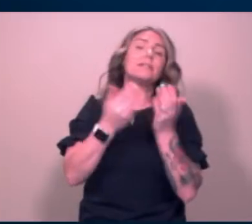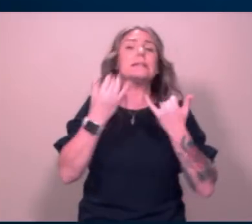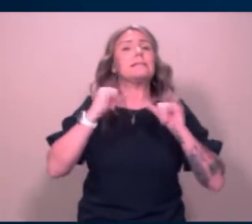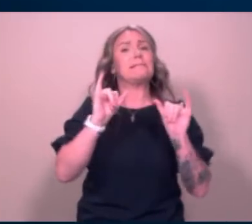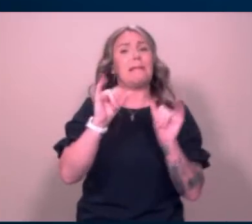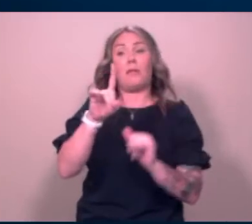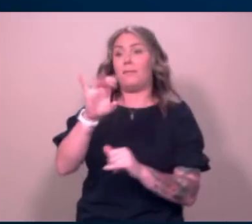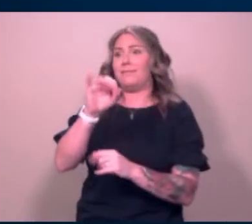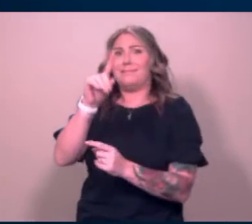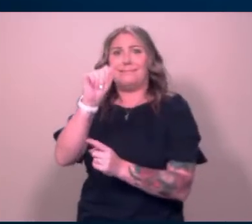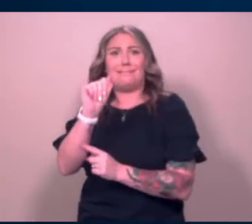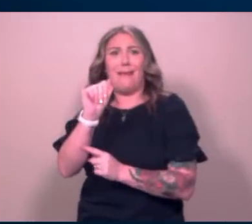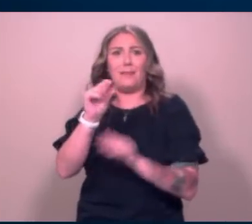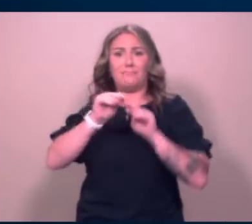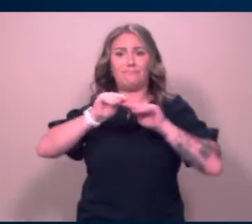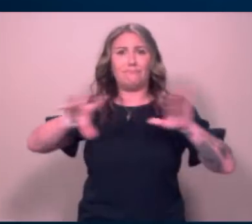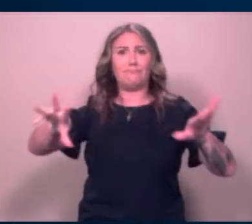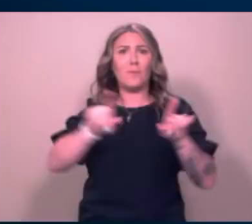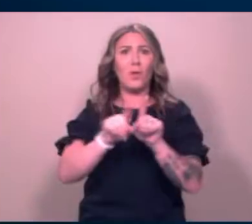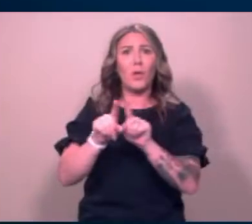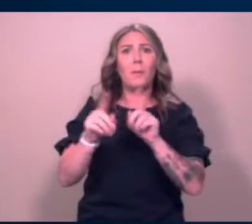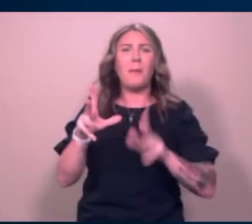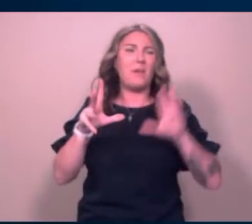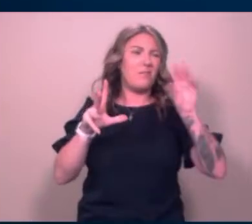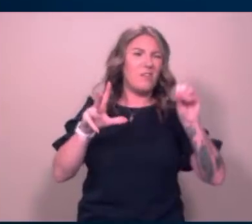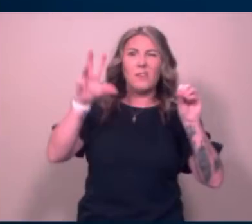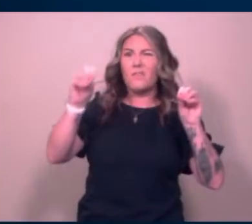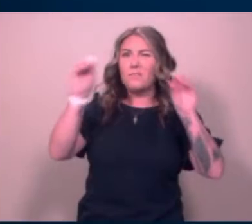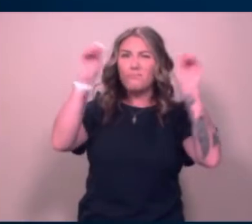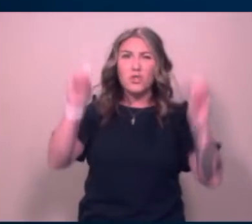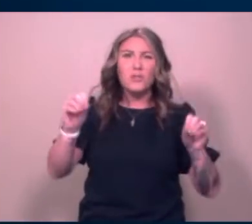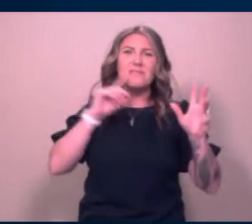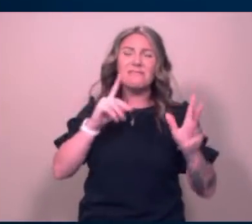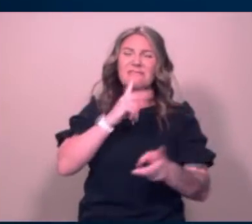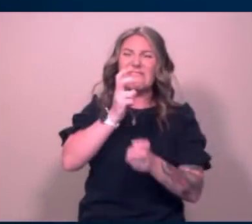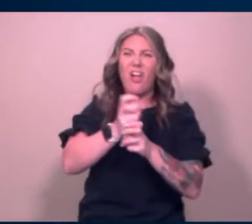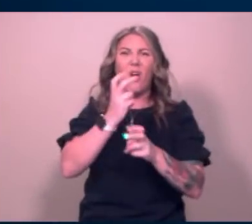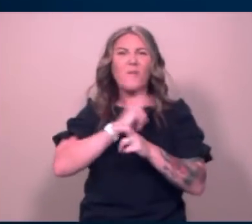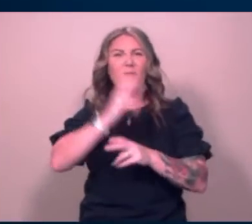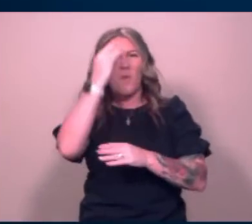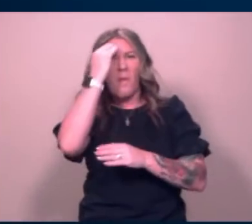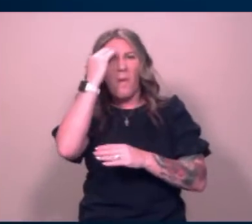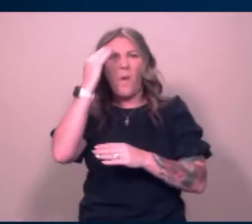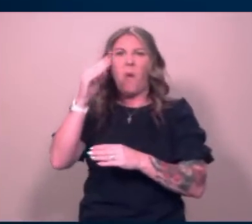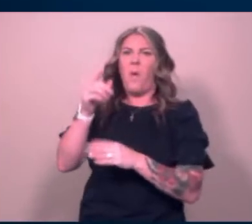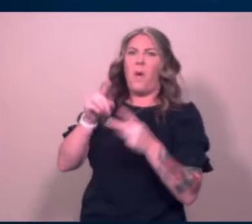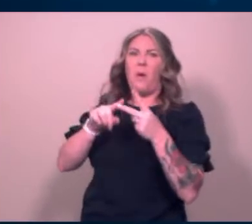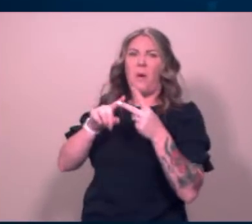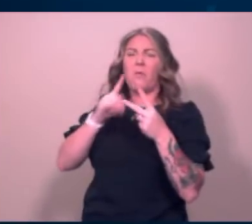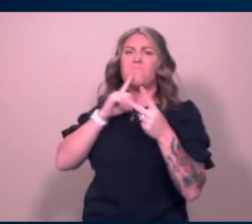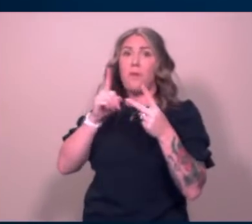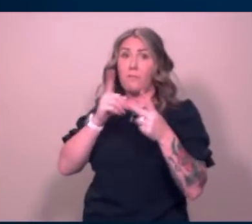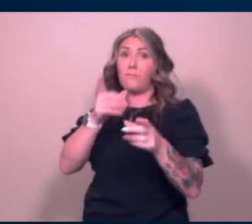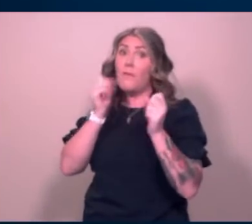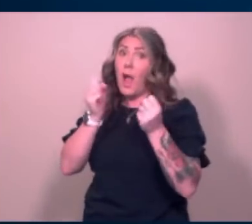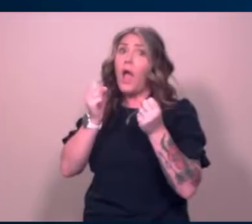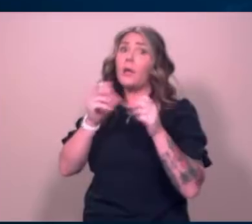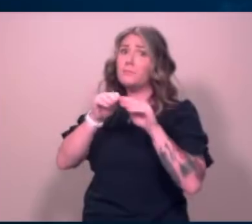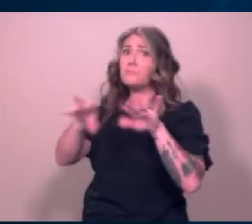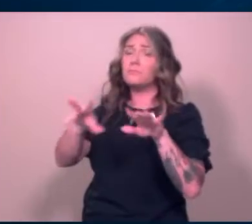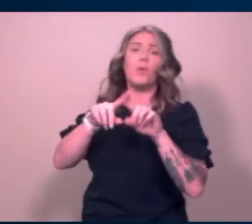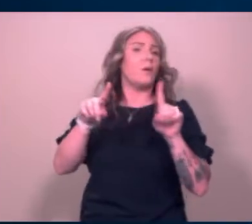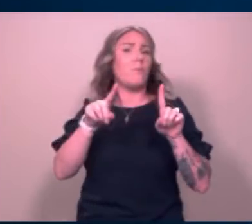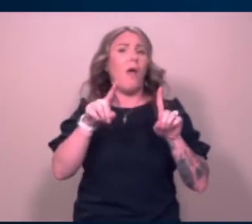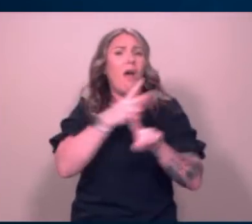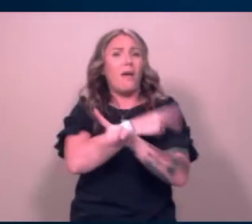Delta out there. It may be 50-50. It's hard to know. We know that Omicron's coming on fast, but when it comes to hospitalizations, still